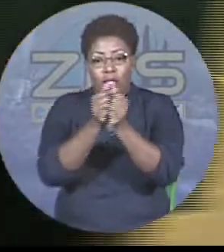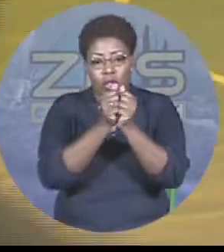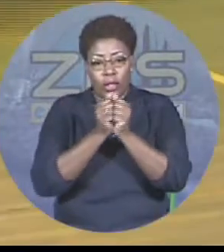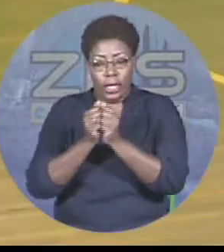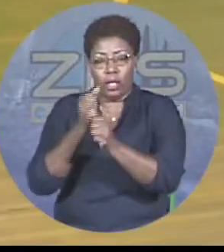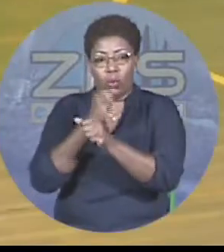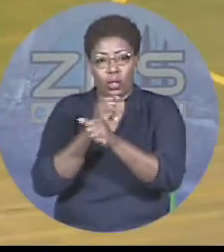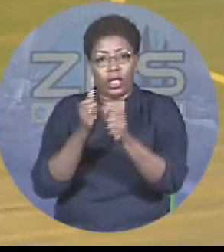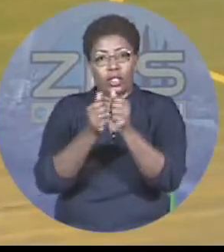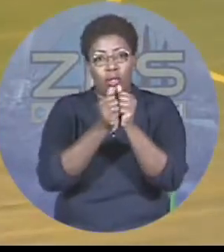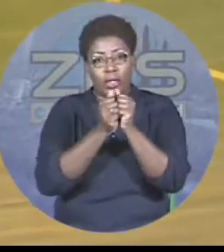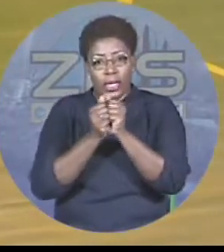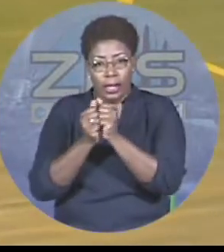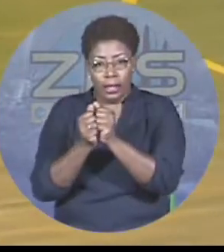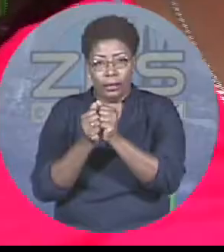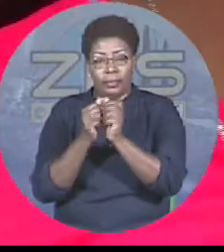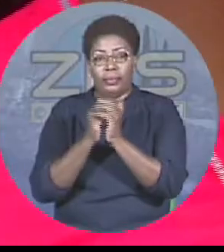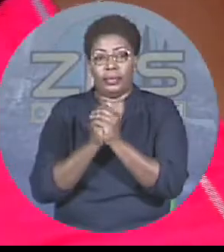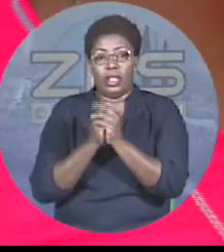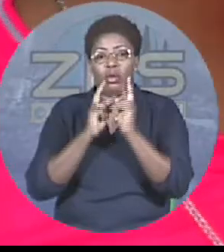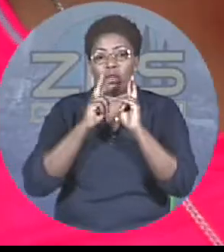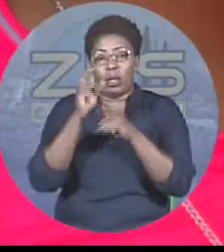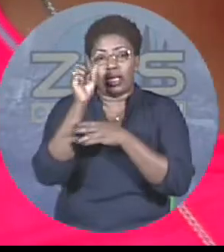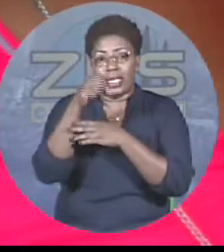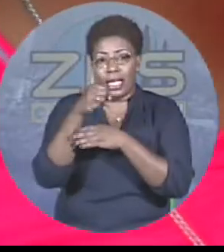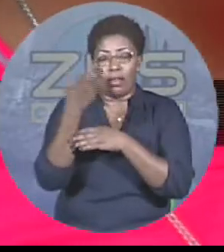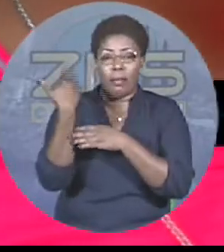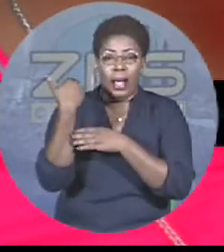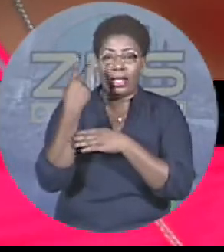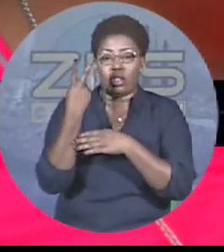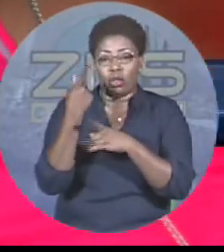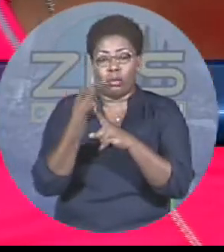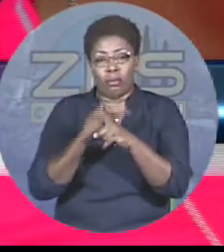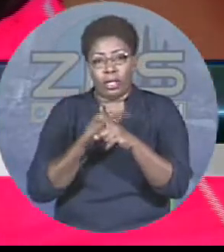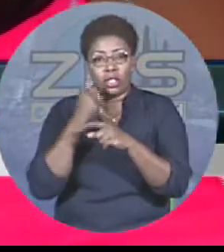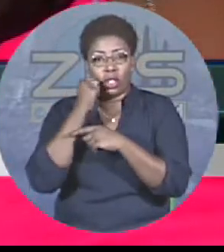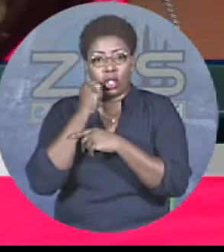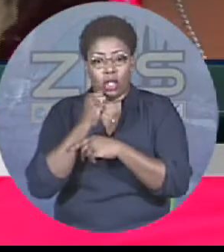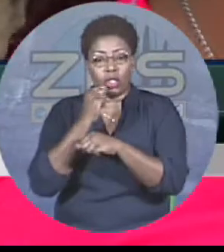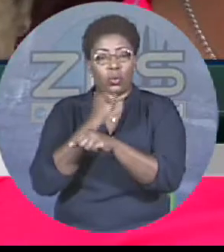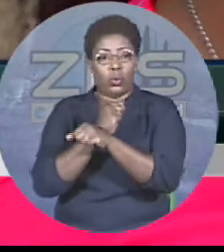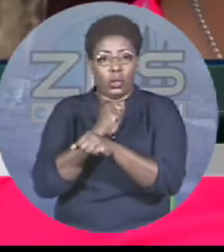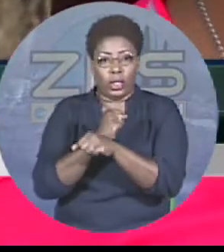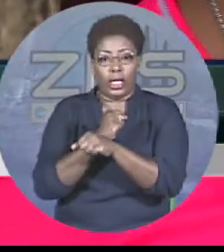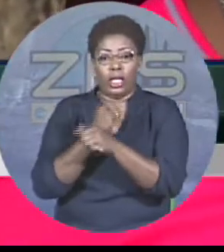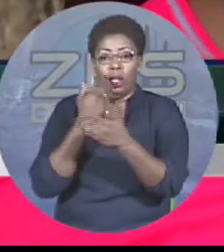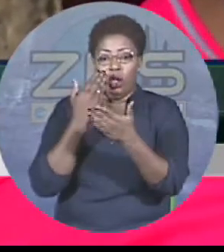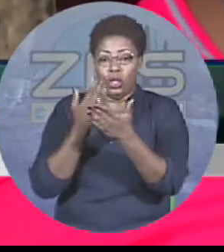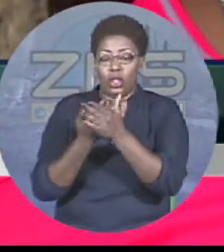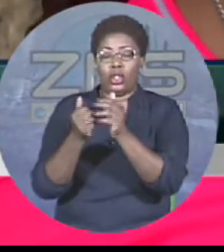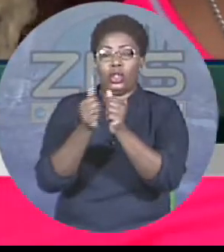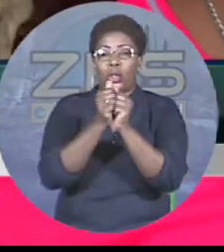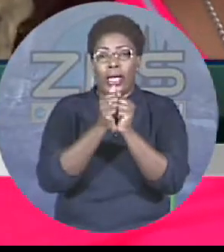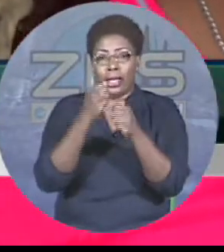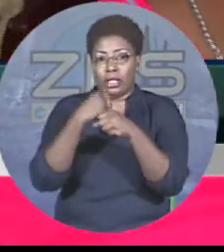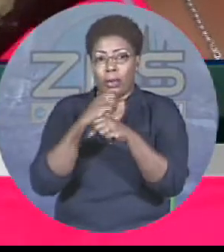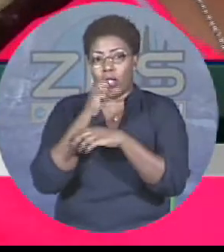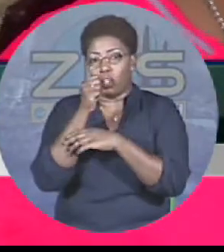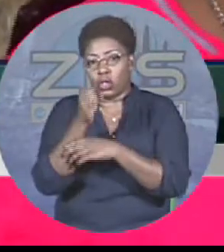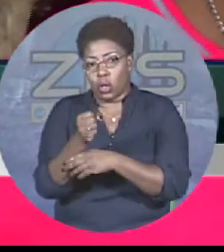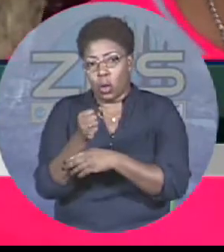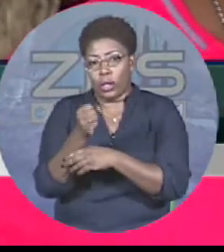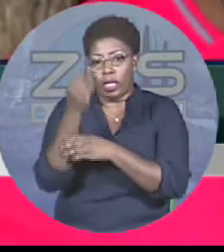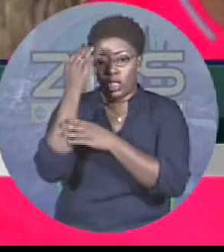and being on one accord? Yeah, basically for the past 2 months, the girls are working good together, making sure that they